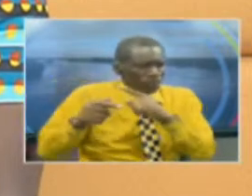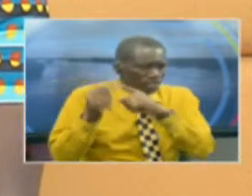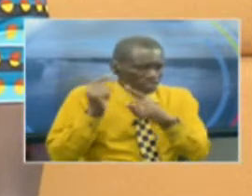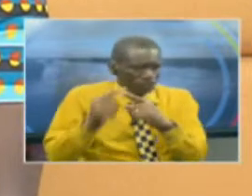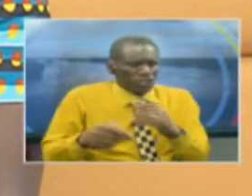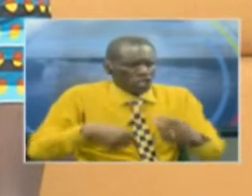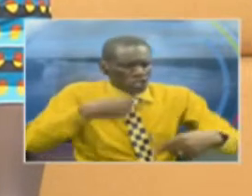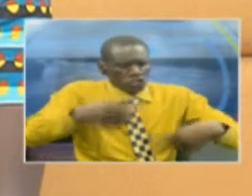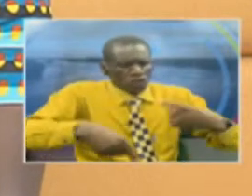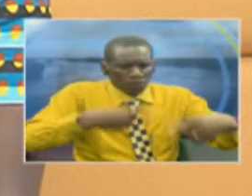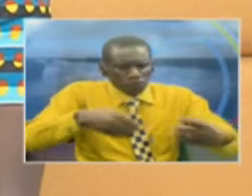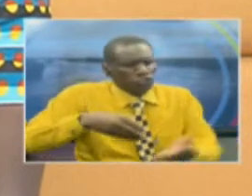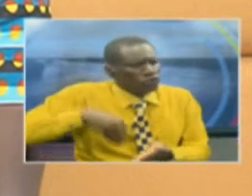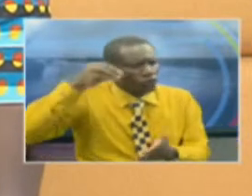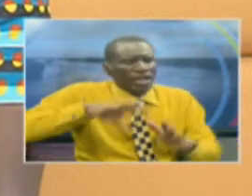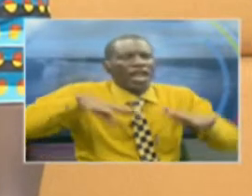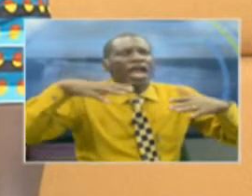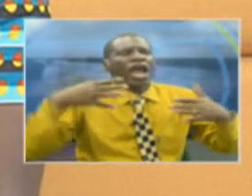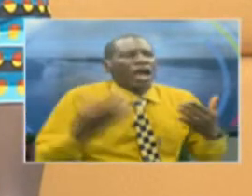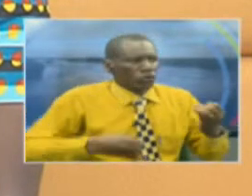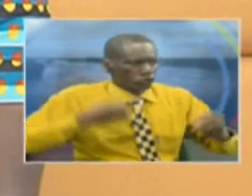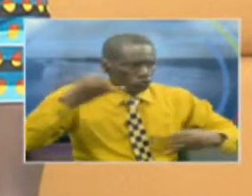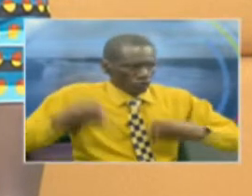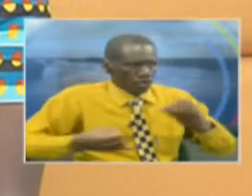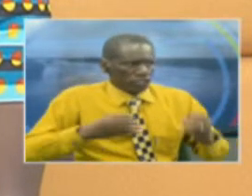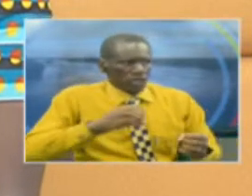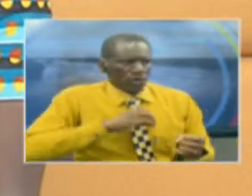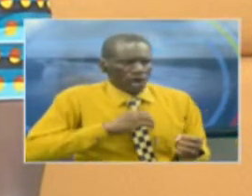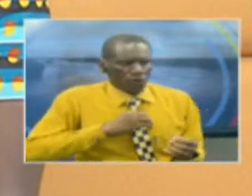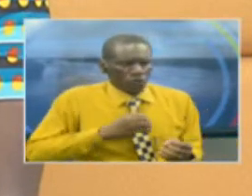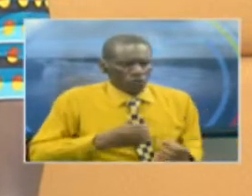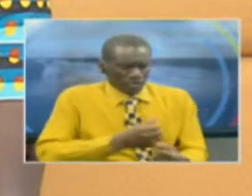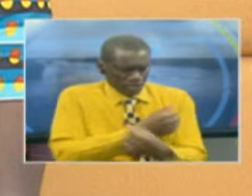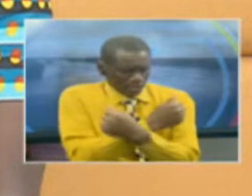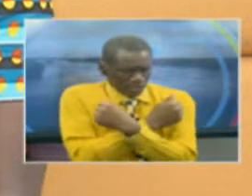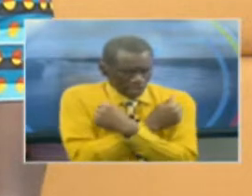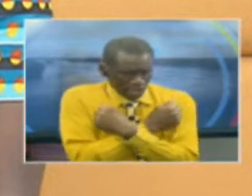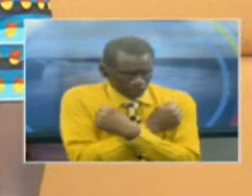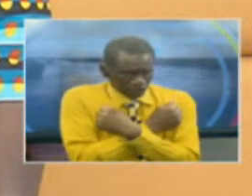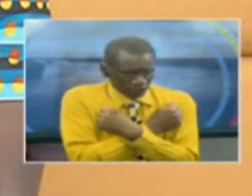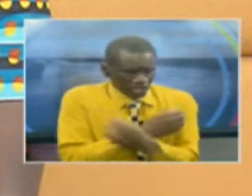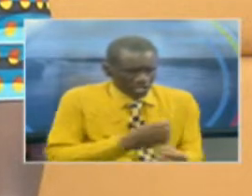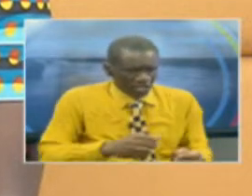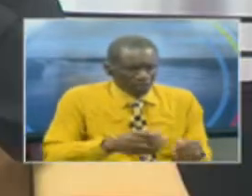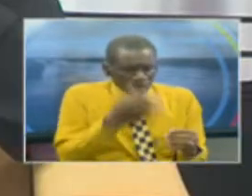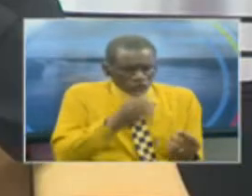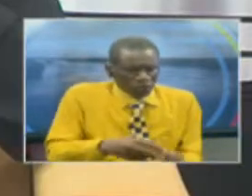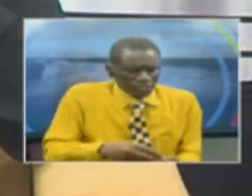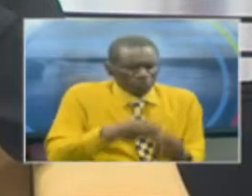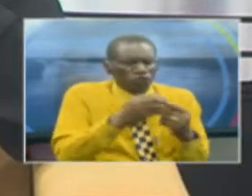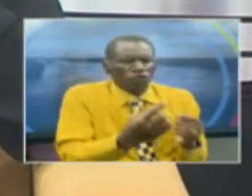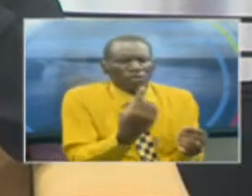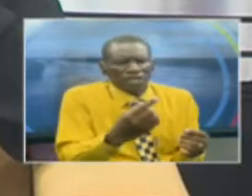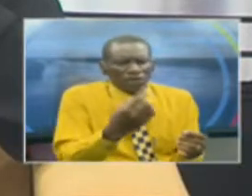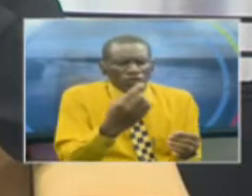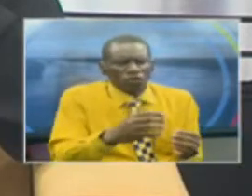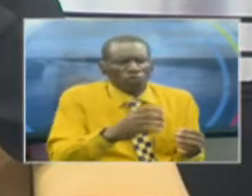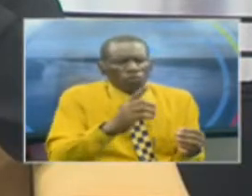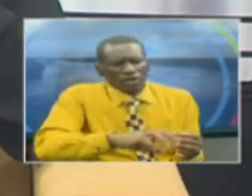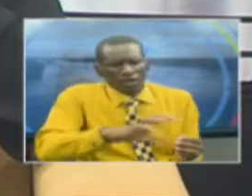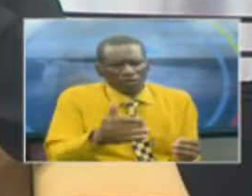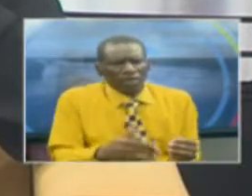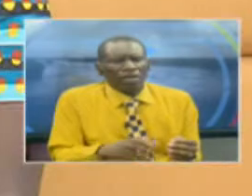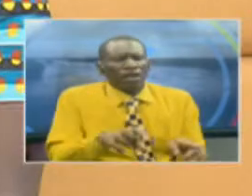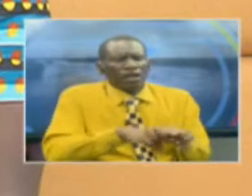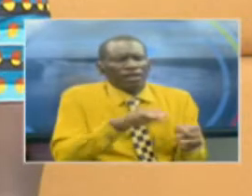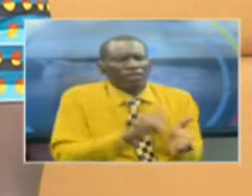of learning how to enjoy our own intimacy, because we are unique from any other couple. So just like those ones,